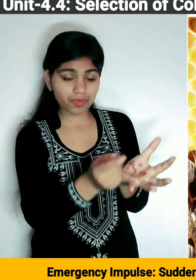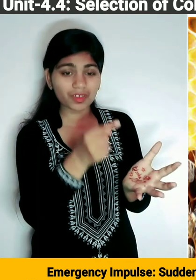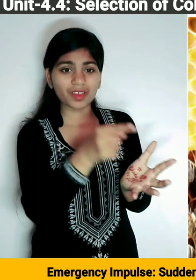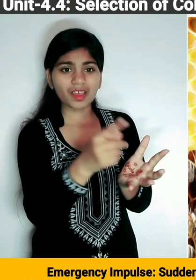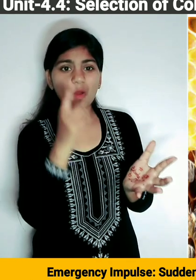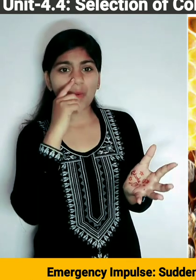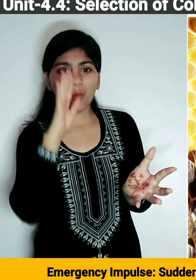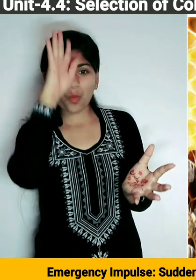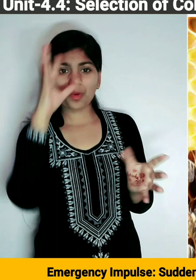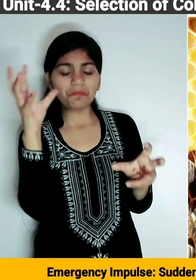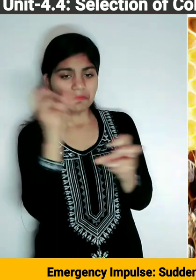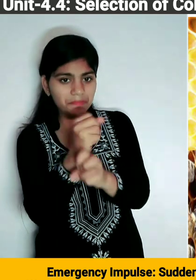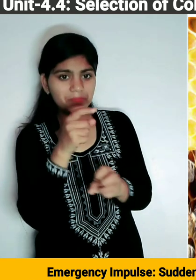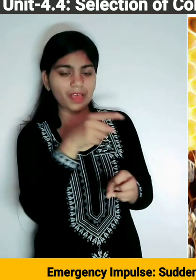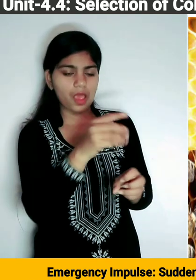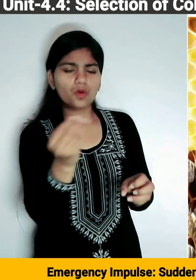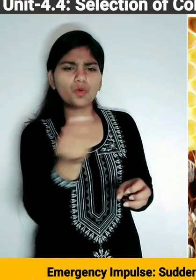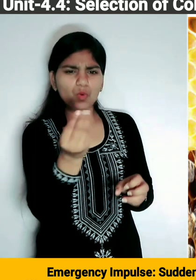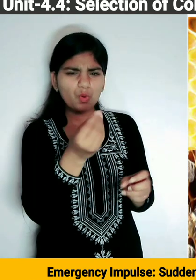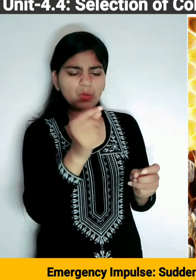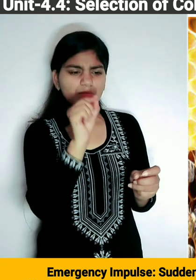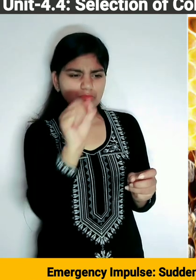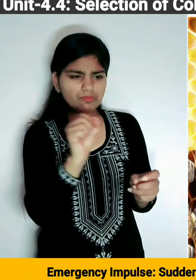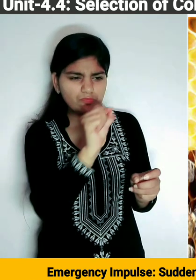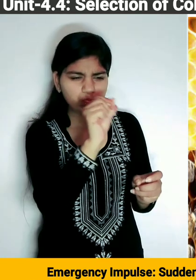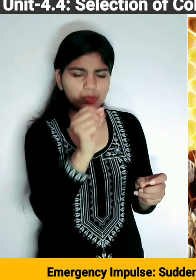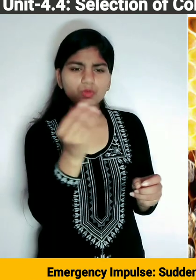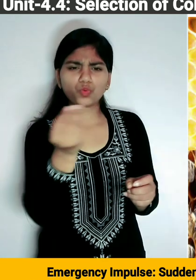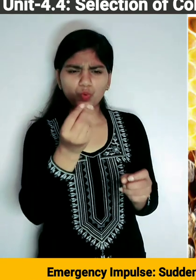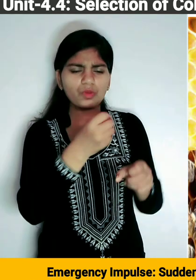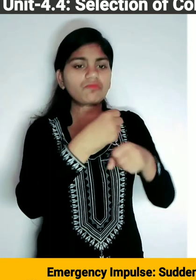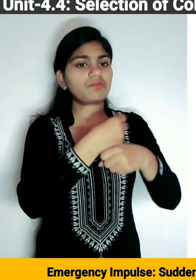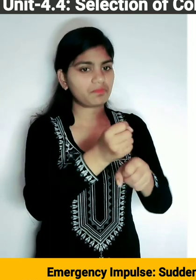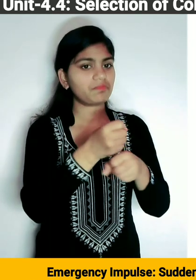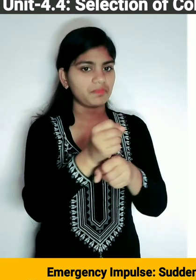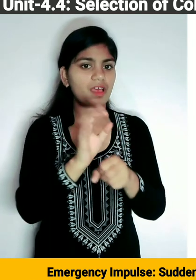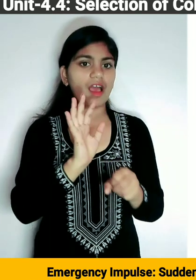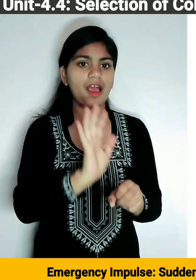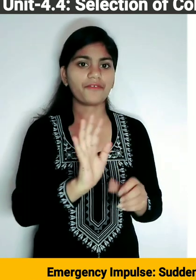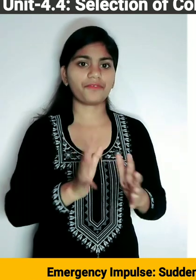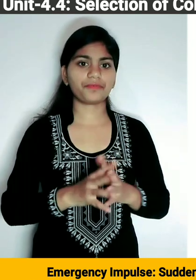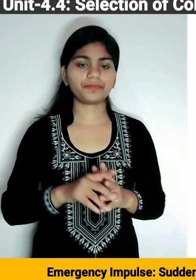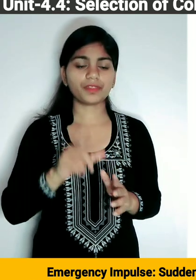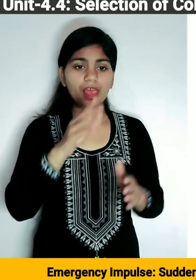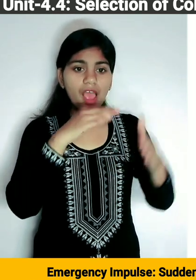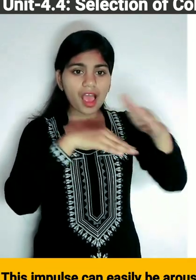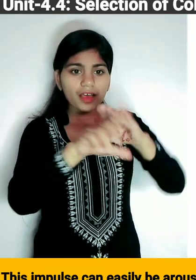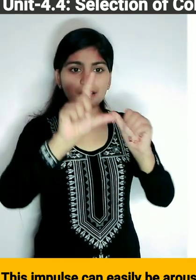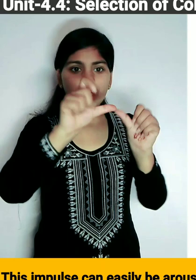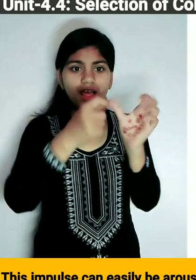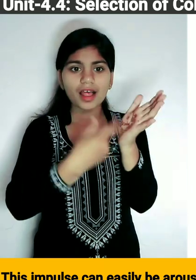cells anywhere around the existing larvae of suitable age.